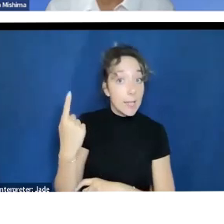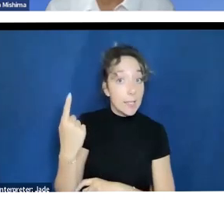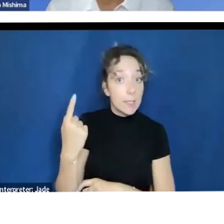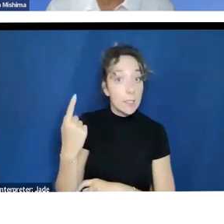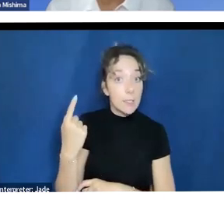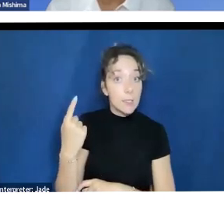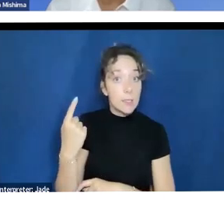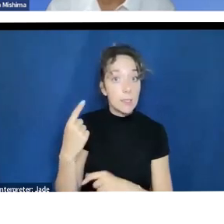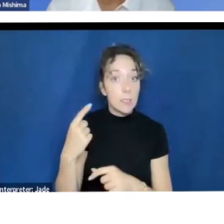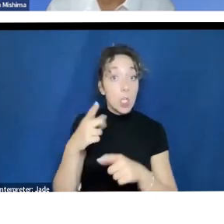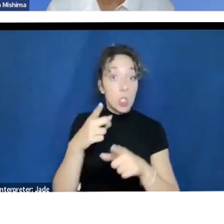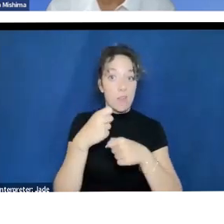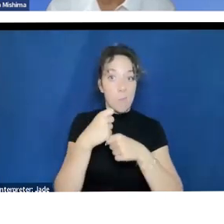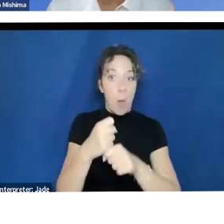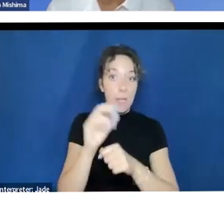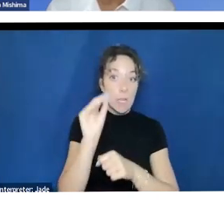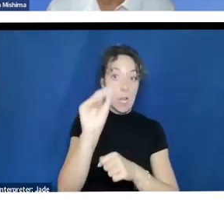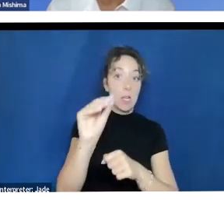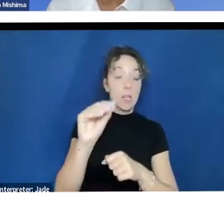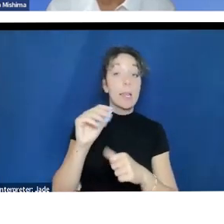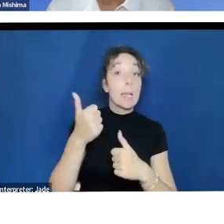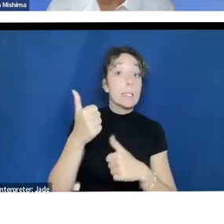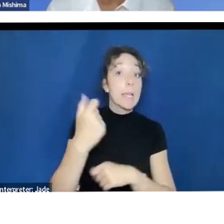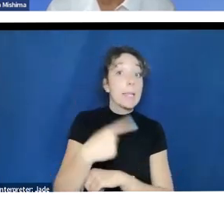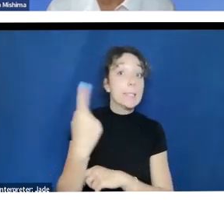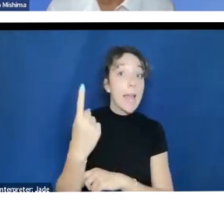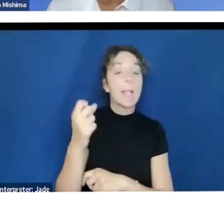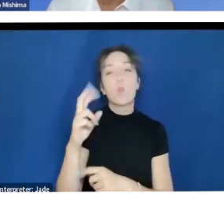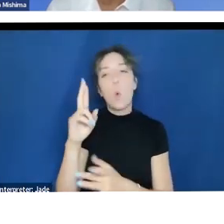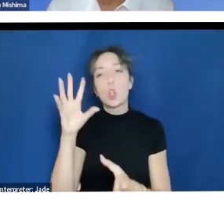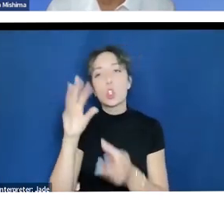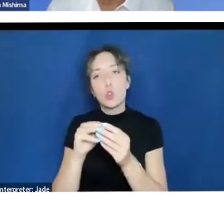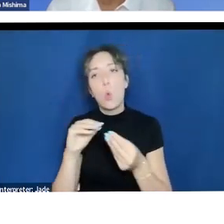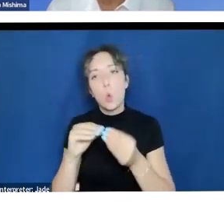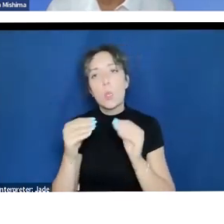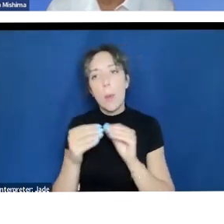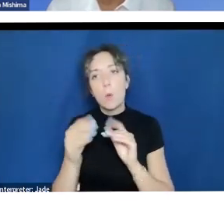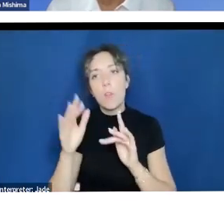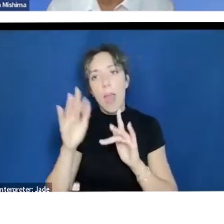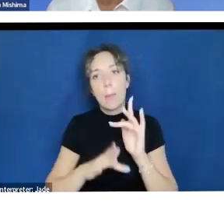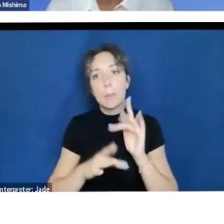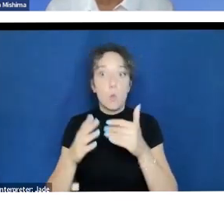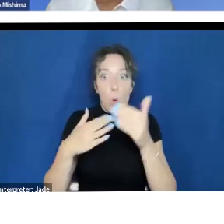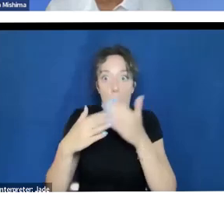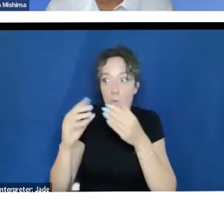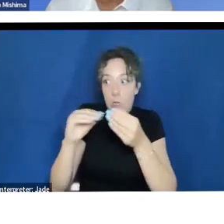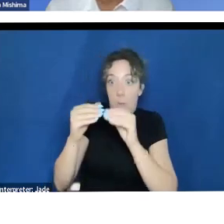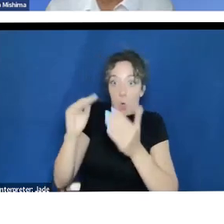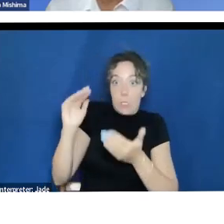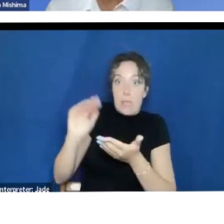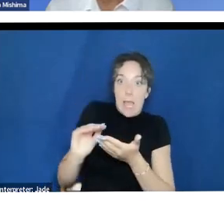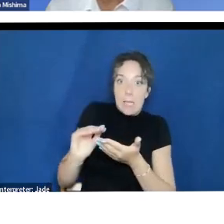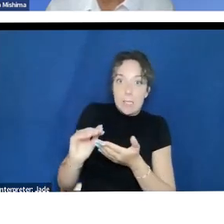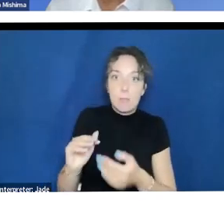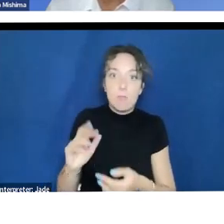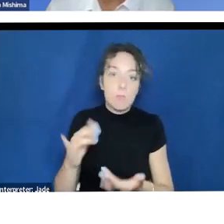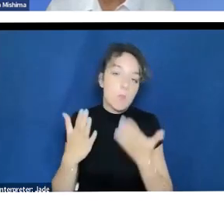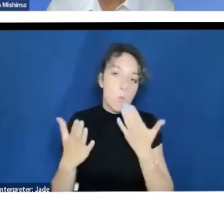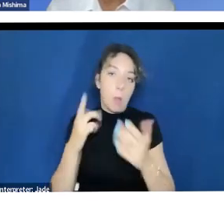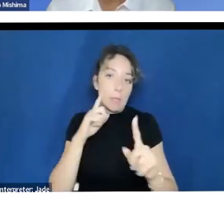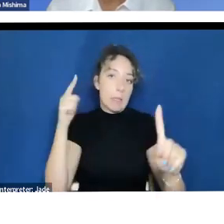is populated with either 10 days or the total number of absences, whichever are less. That's probably the main thing